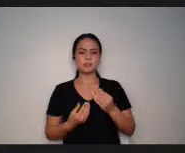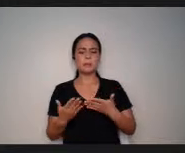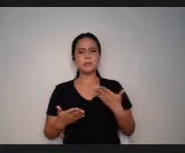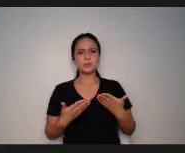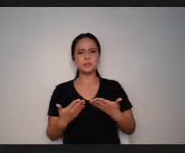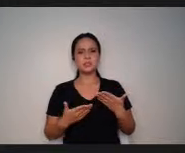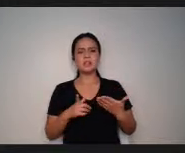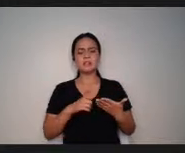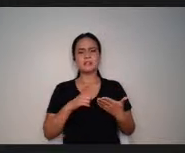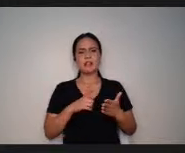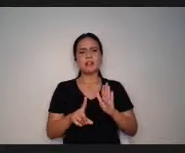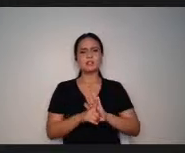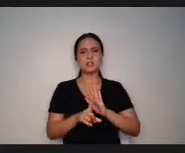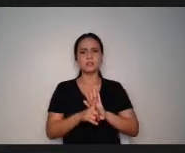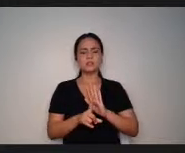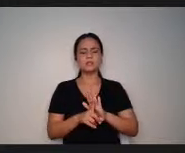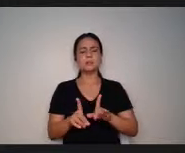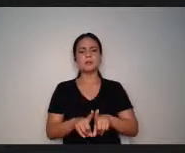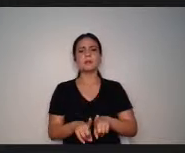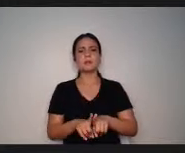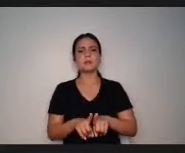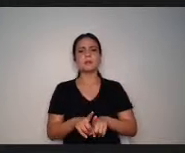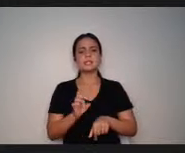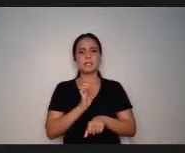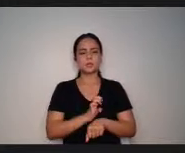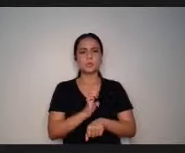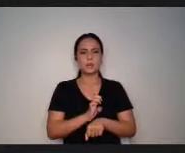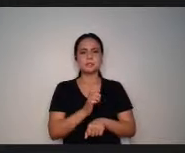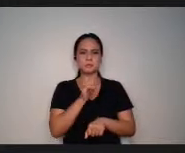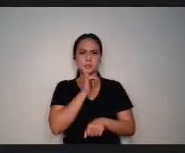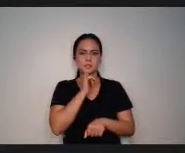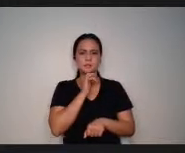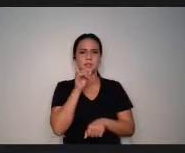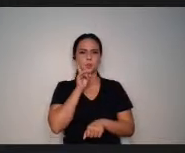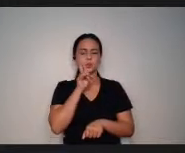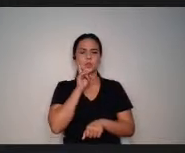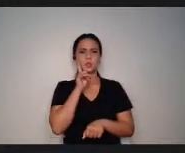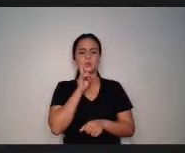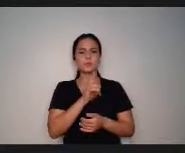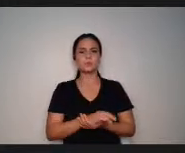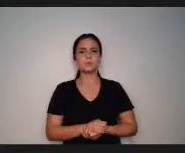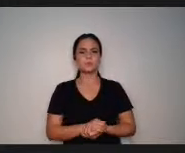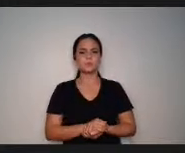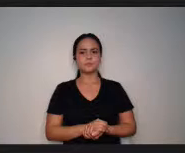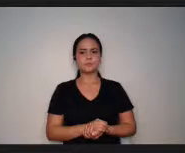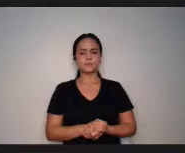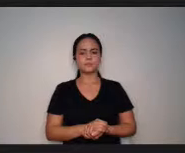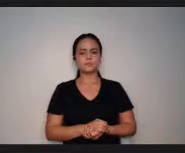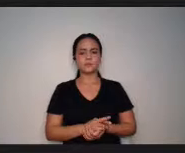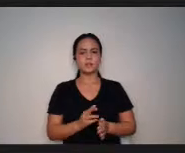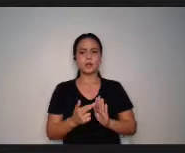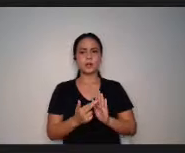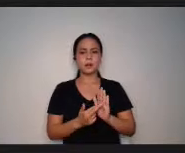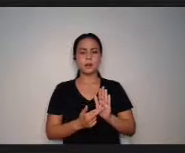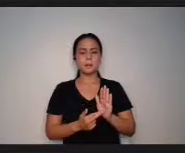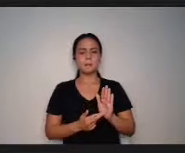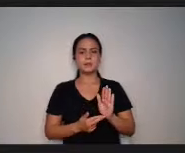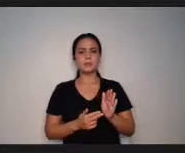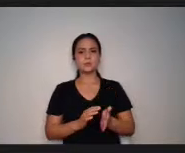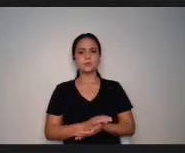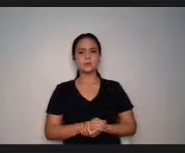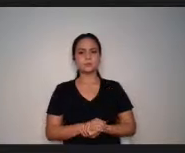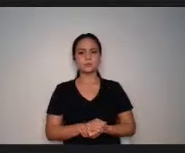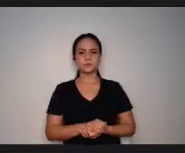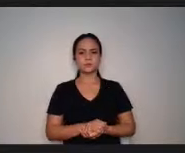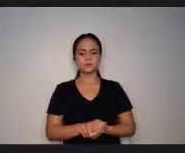of ordinances and state regulations that have impacts on health and well-being. And